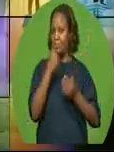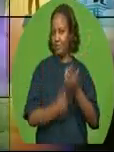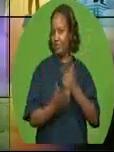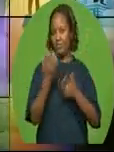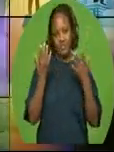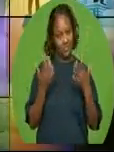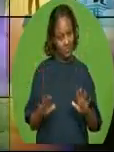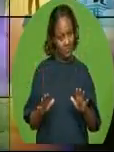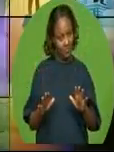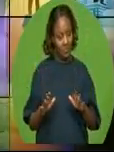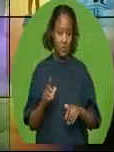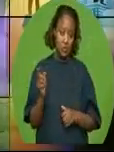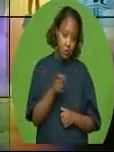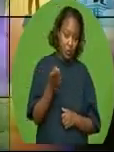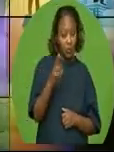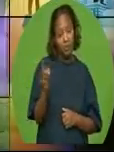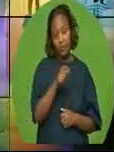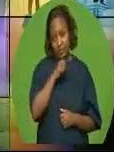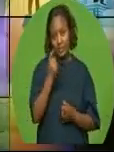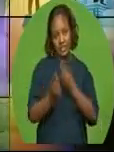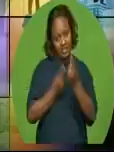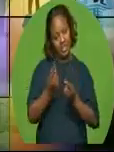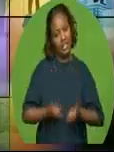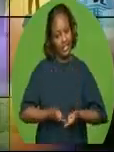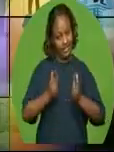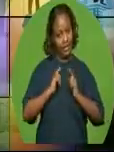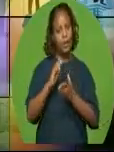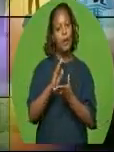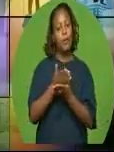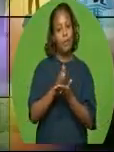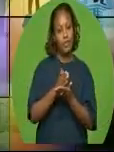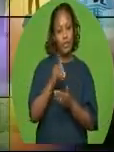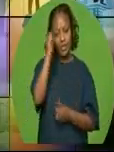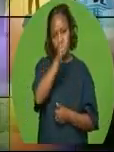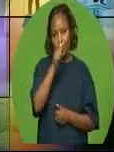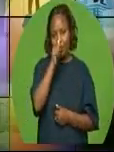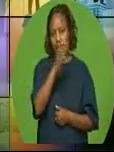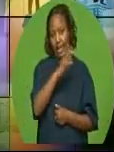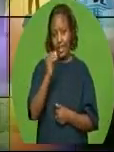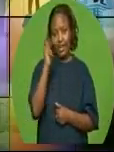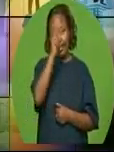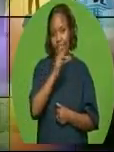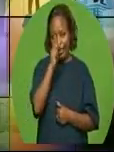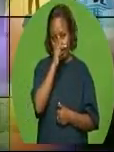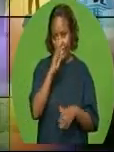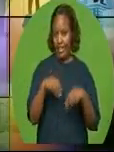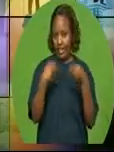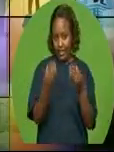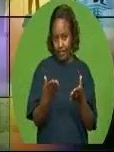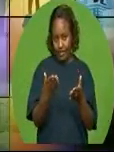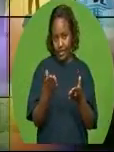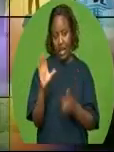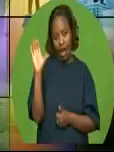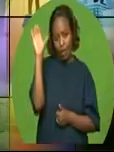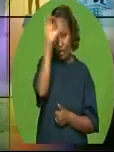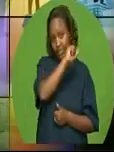I hope you've discussed whether or not trade could exist between Ethiopia and Kenya